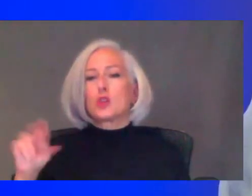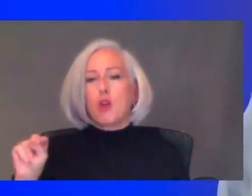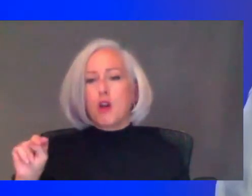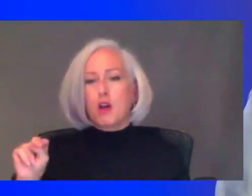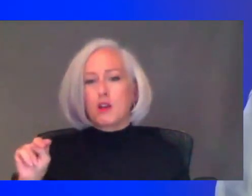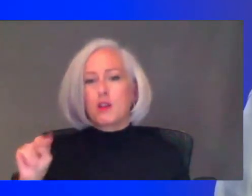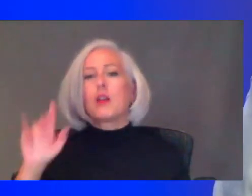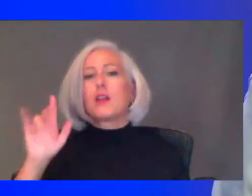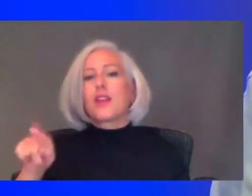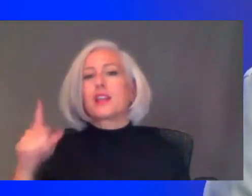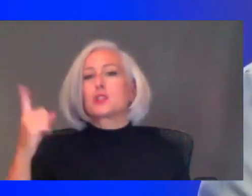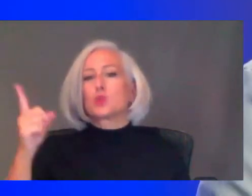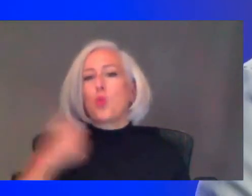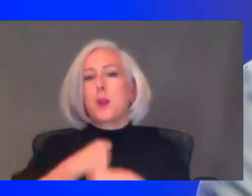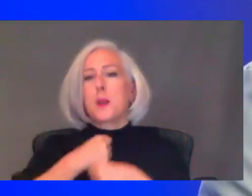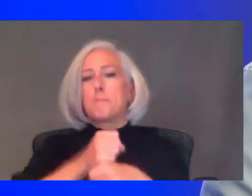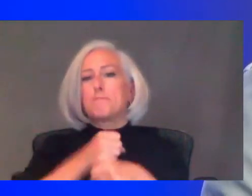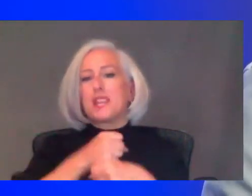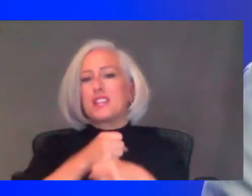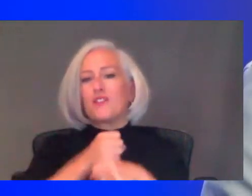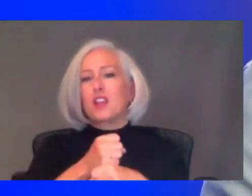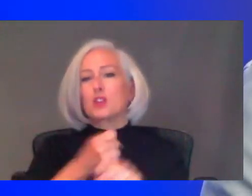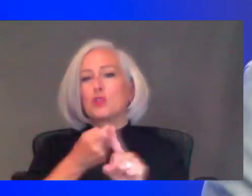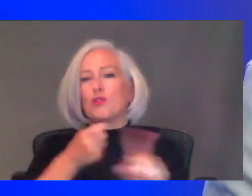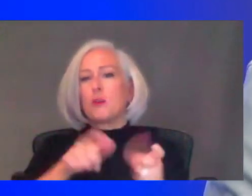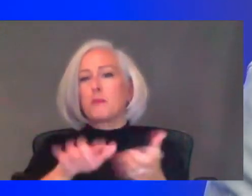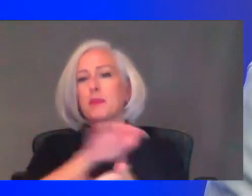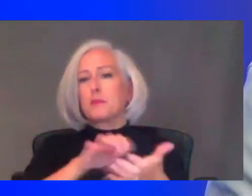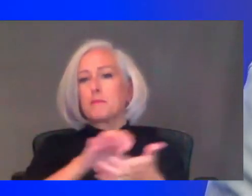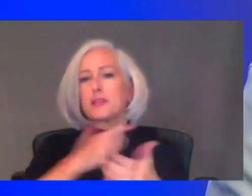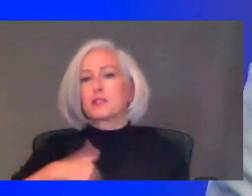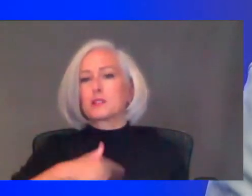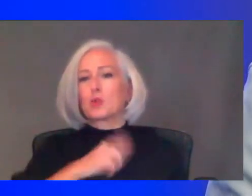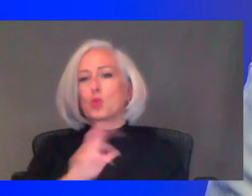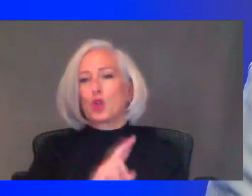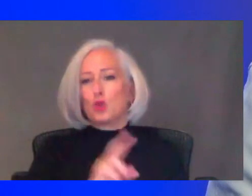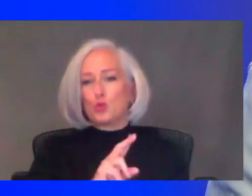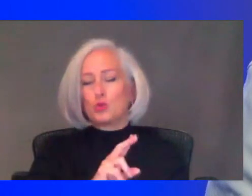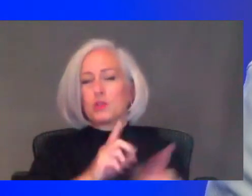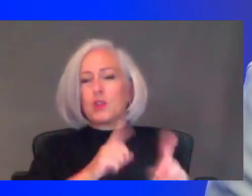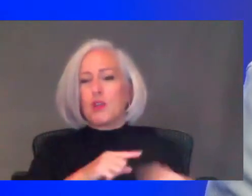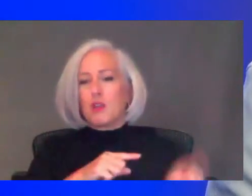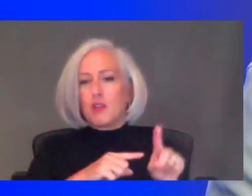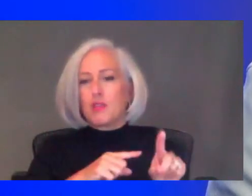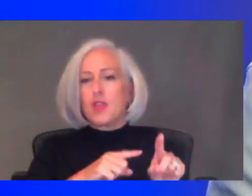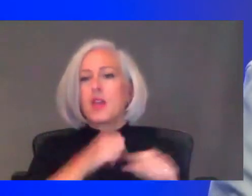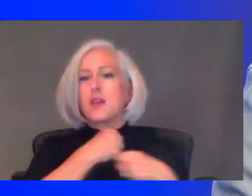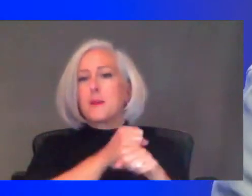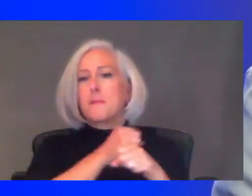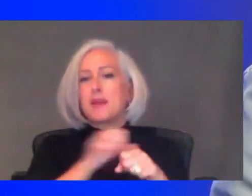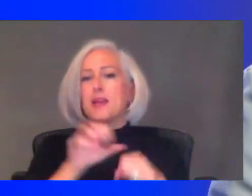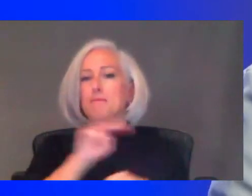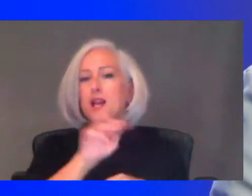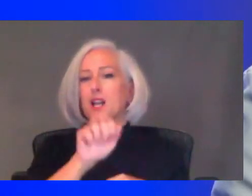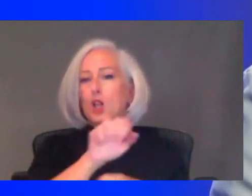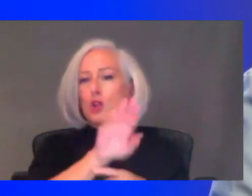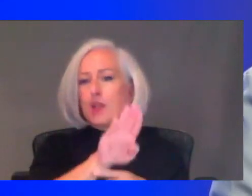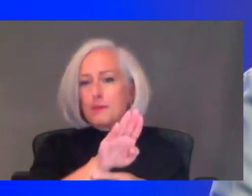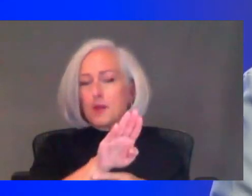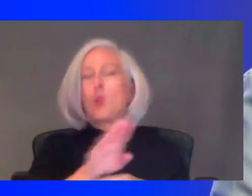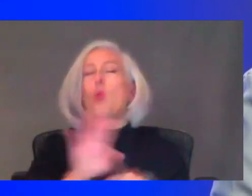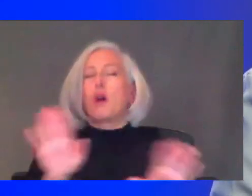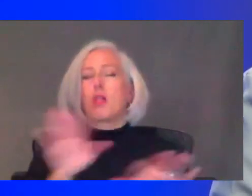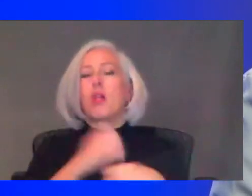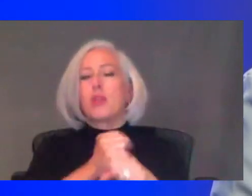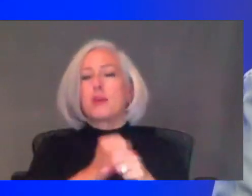before. This one was taken from the website Imperial College London. I think it's probably out on several websites, but this is just a cartoon